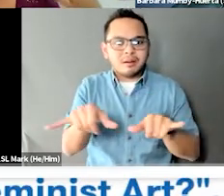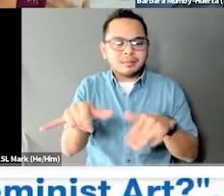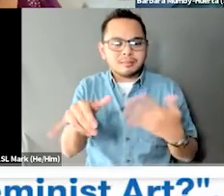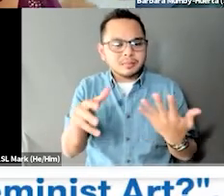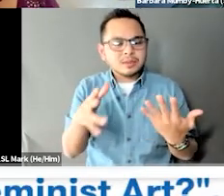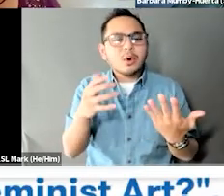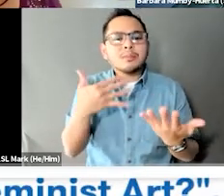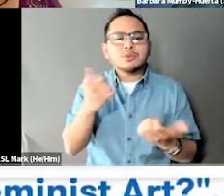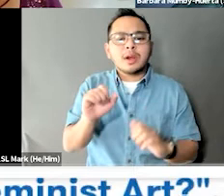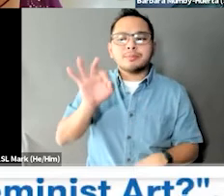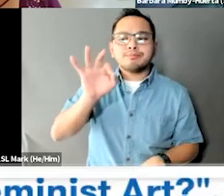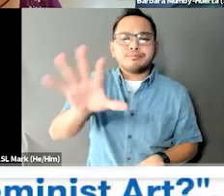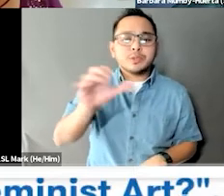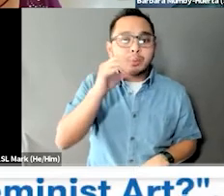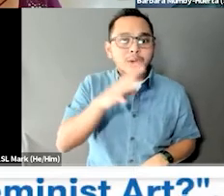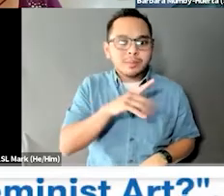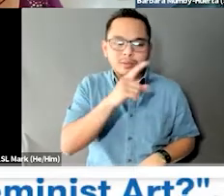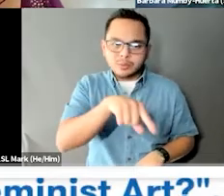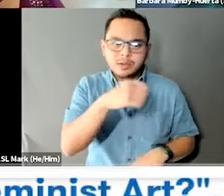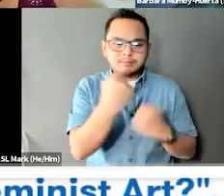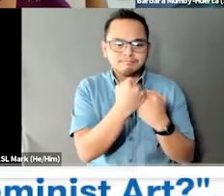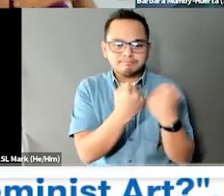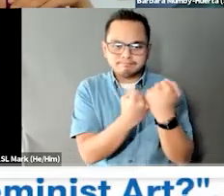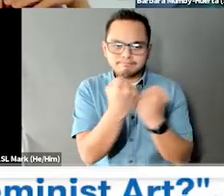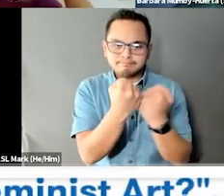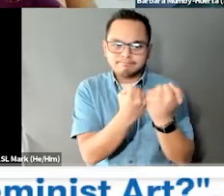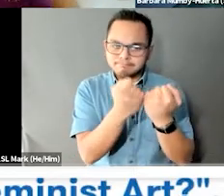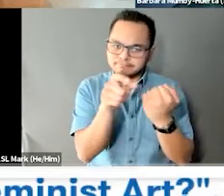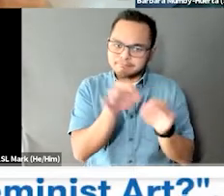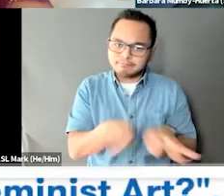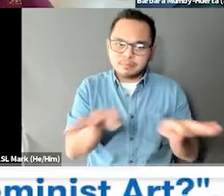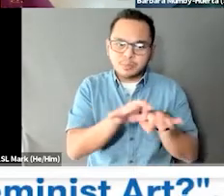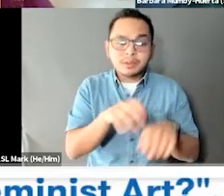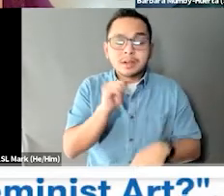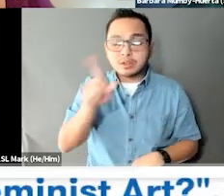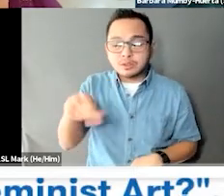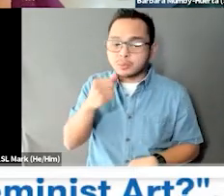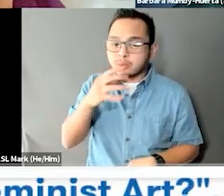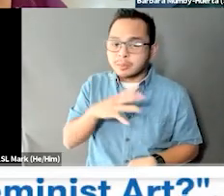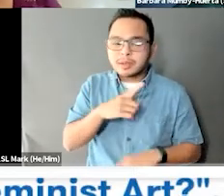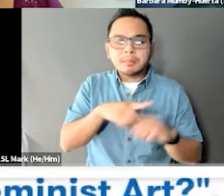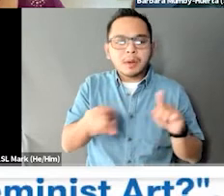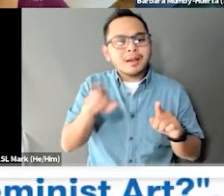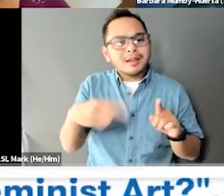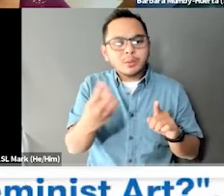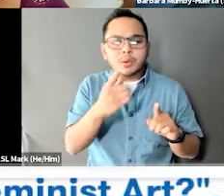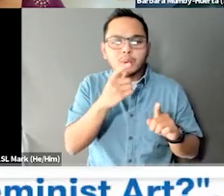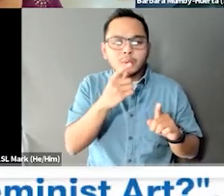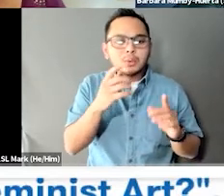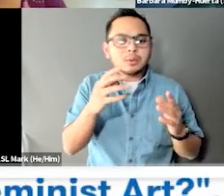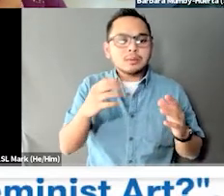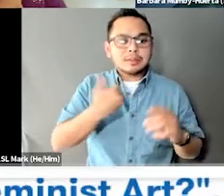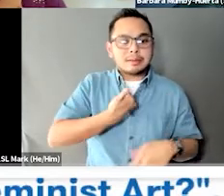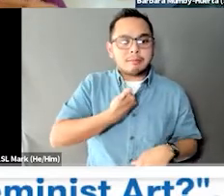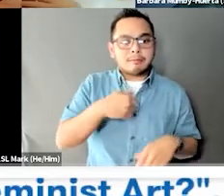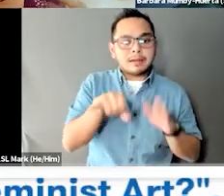vibration out there that women are each other's best allies. And I would venture to say not just women, but anybody that self-identifies as a woman,